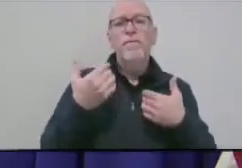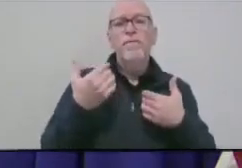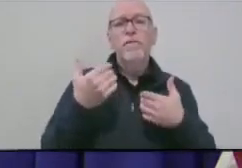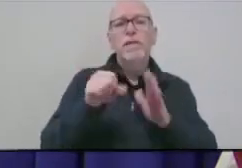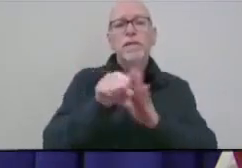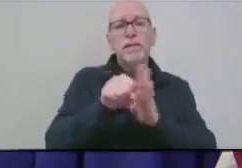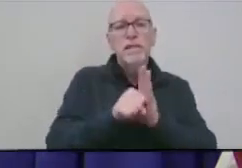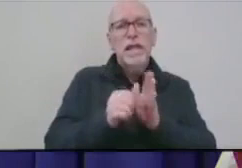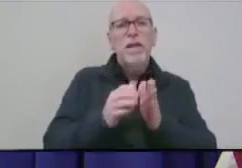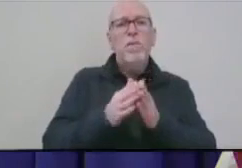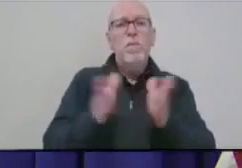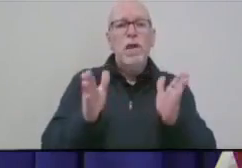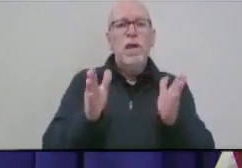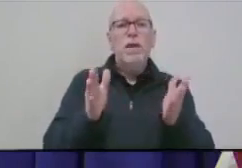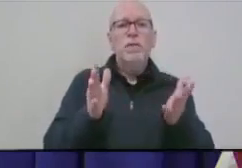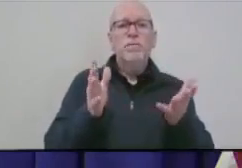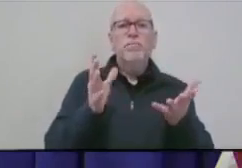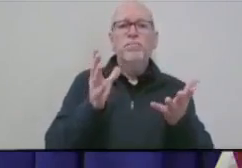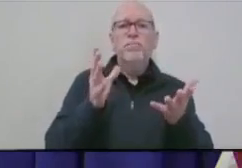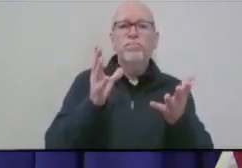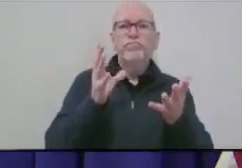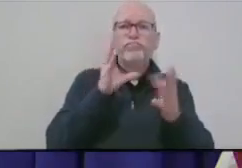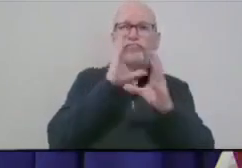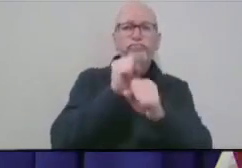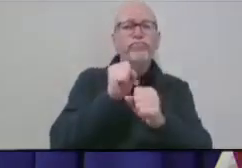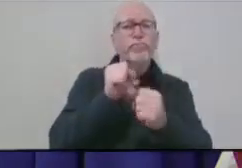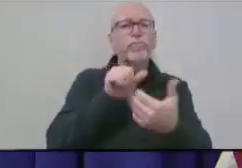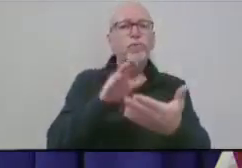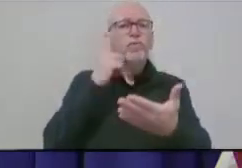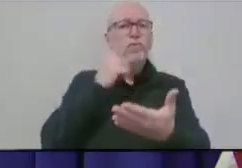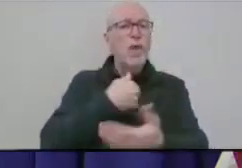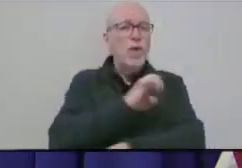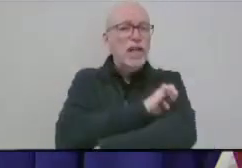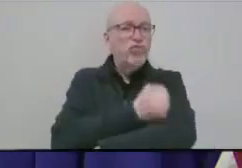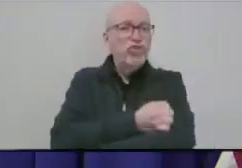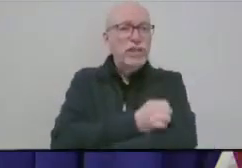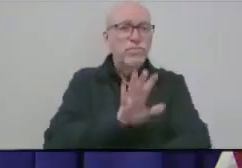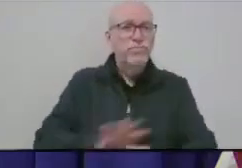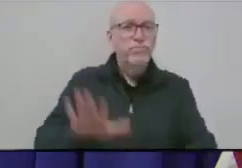statewide, attractive, all the above approach to our energy sources,